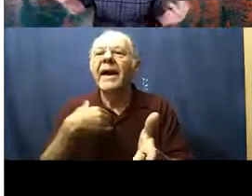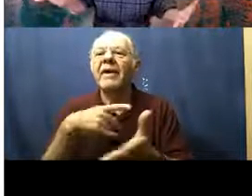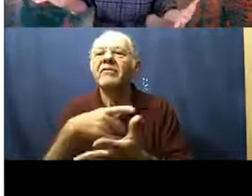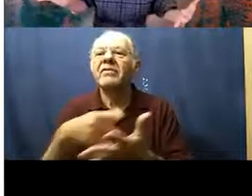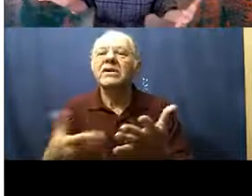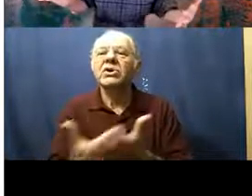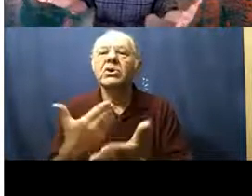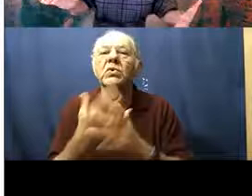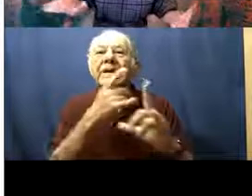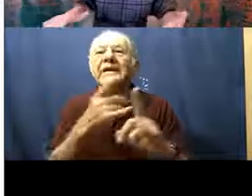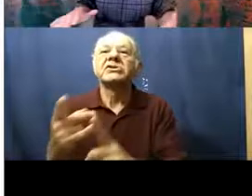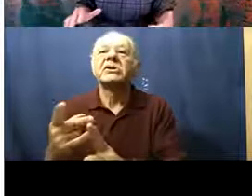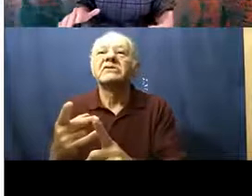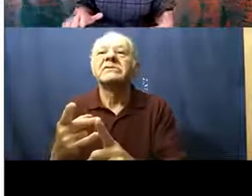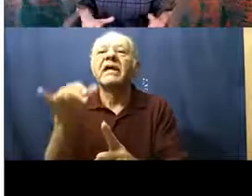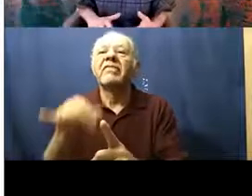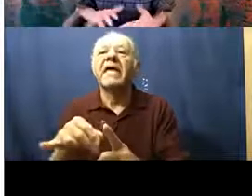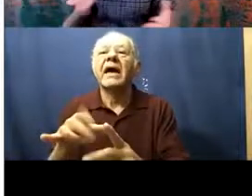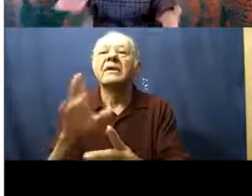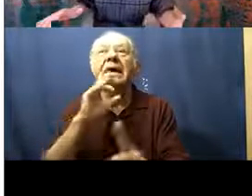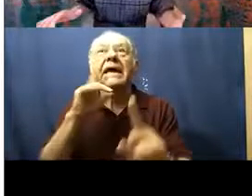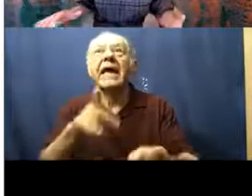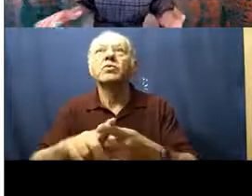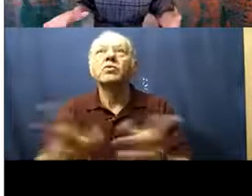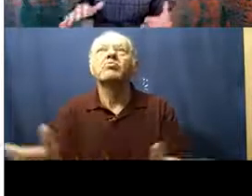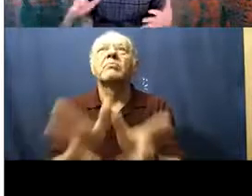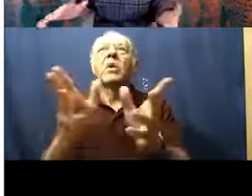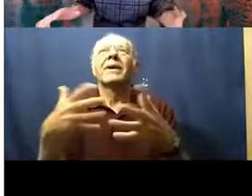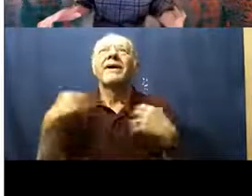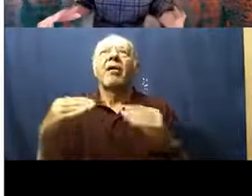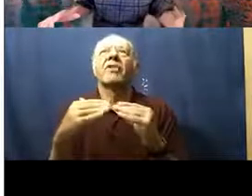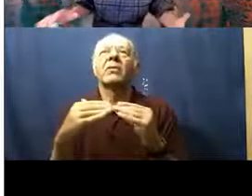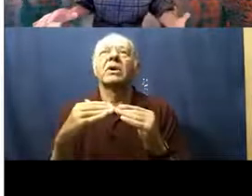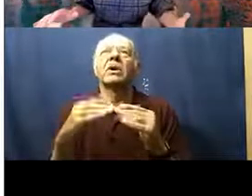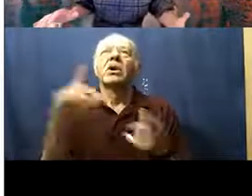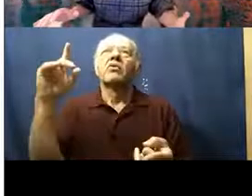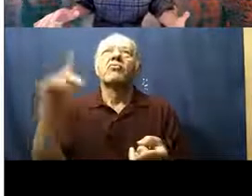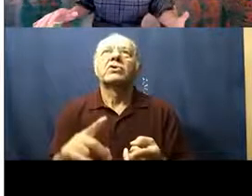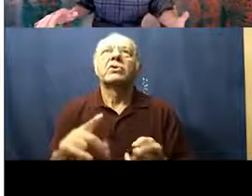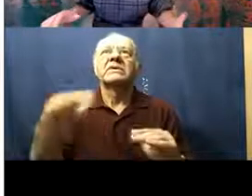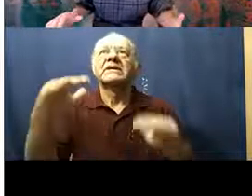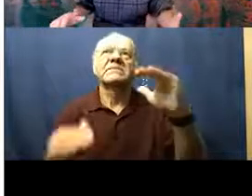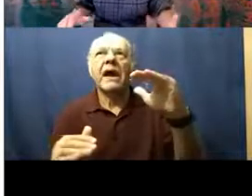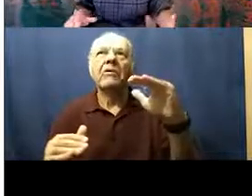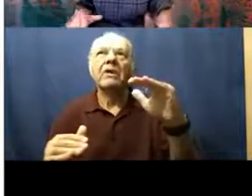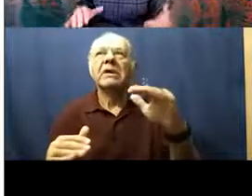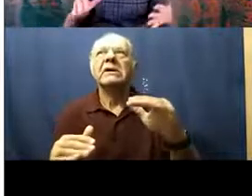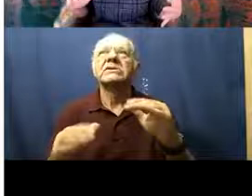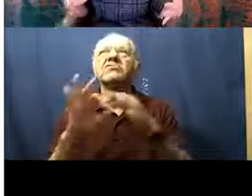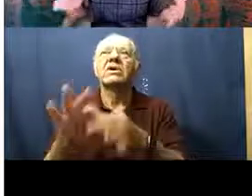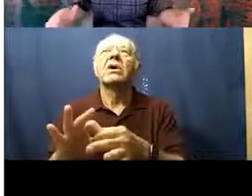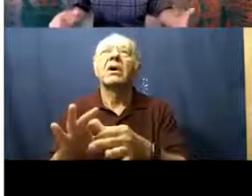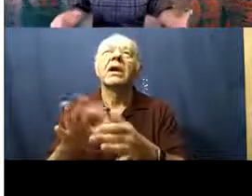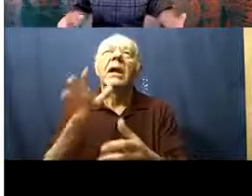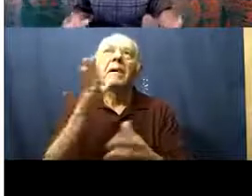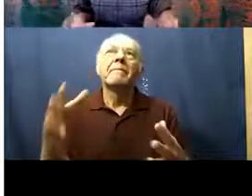new initiatives that are aiming to promote health equity, reduce the disparities we're aware of with respect to maternal